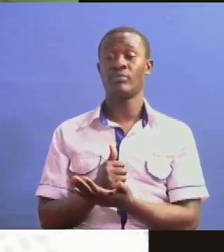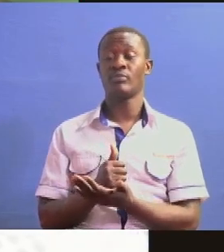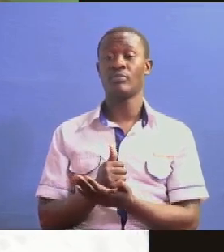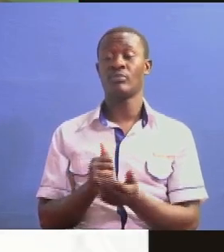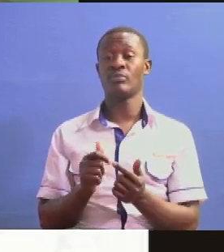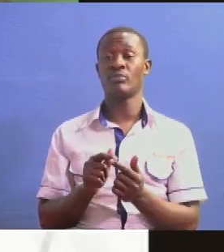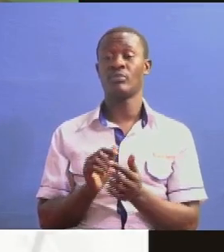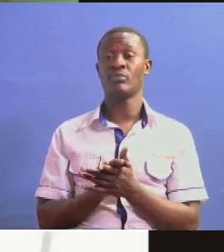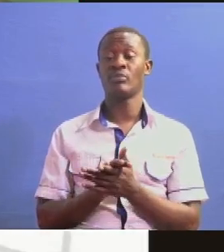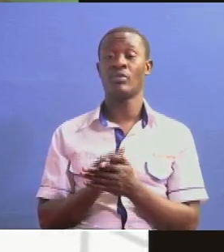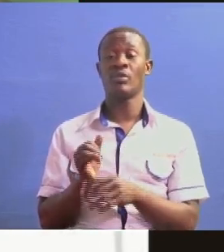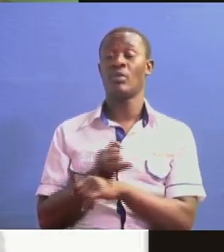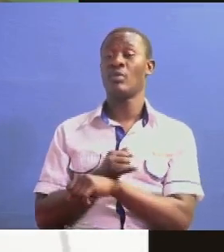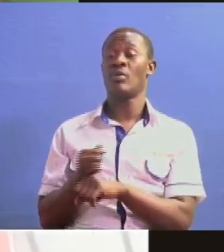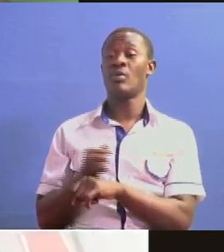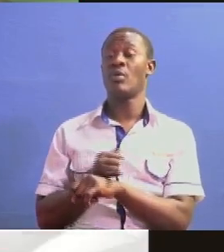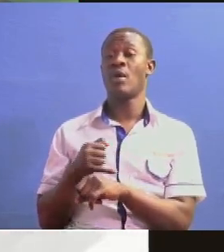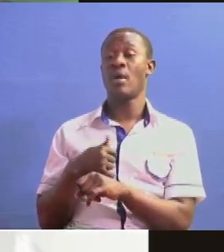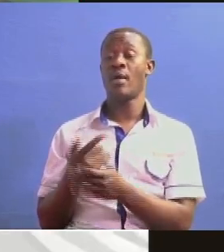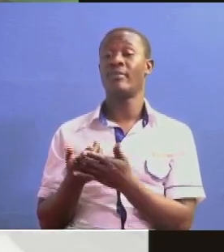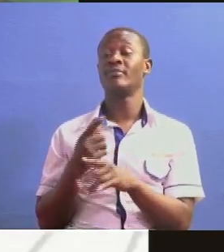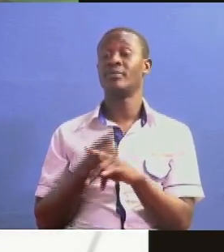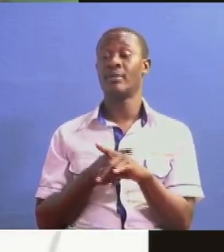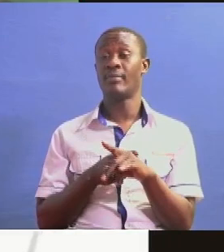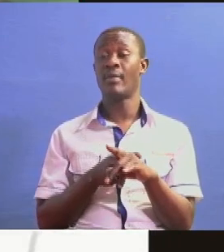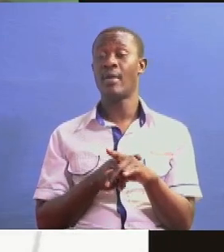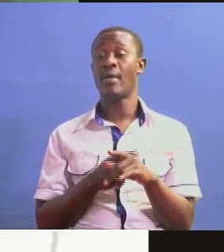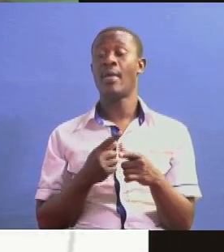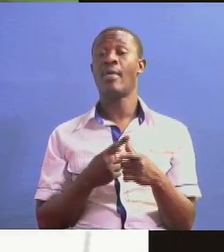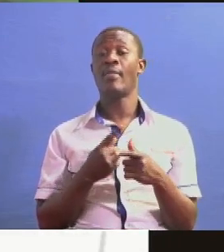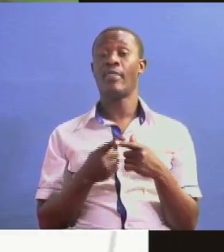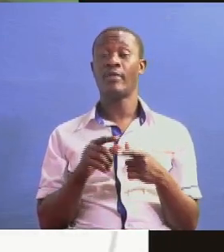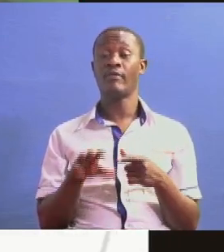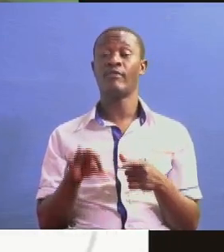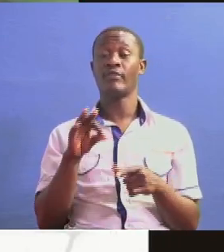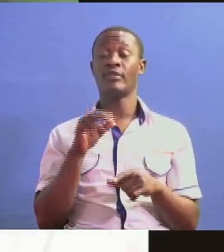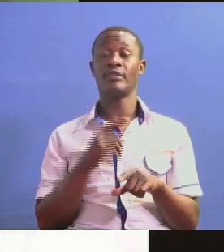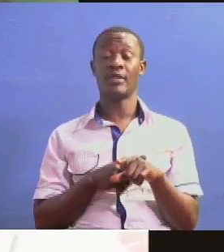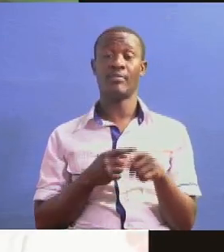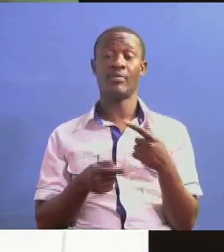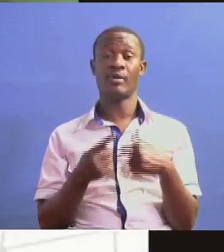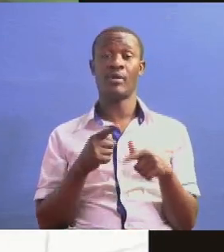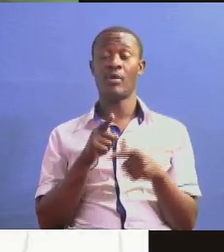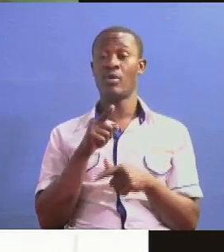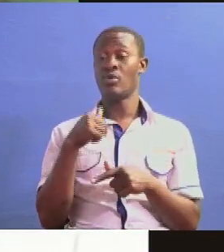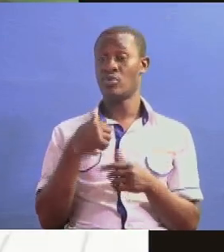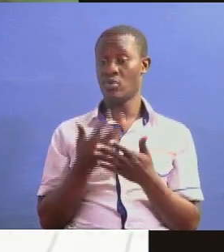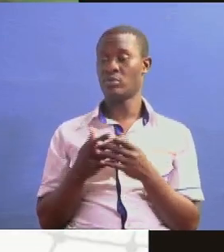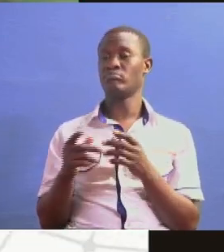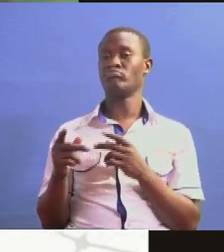To as an intern for a period of time, and then when the time comes, you are